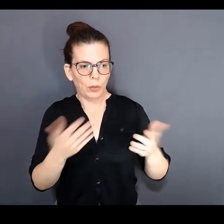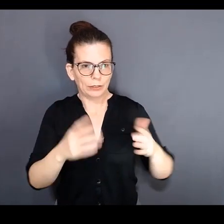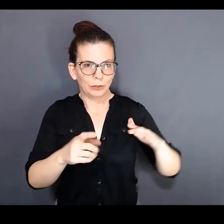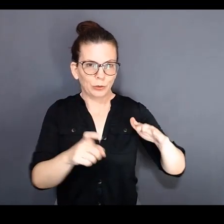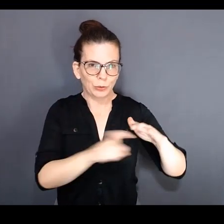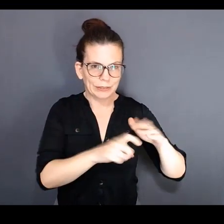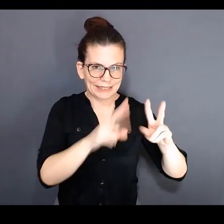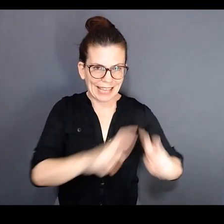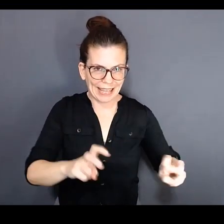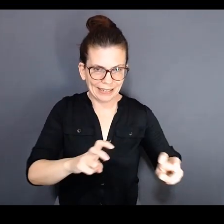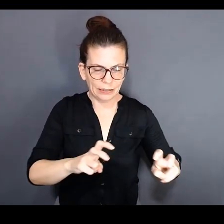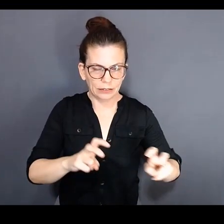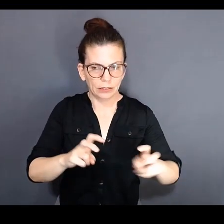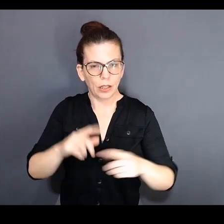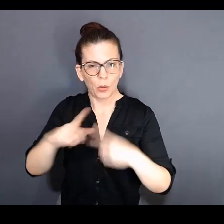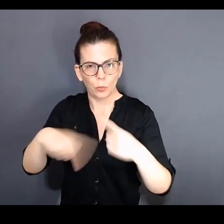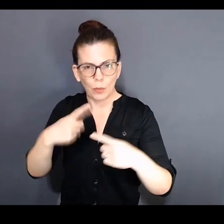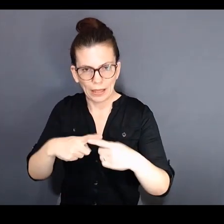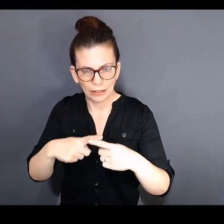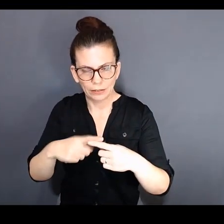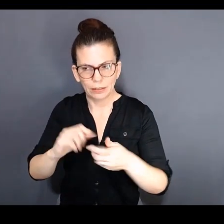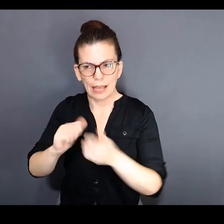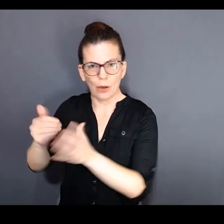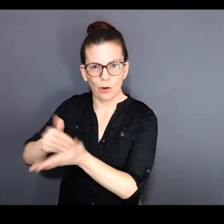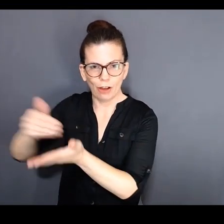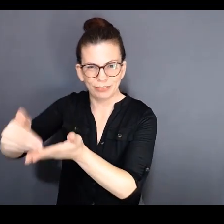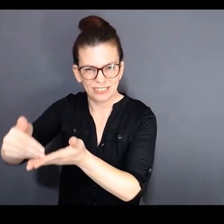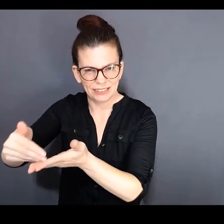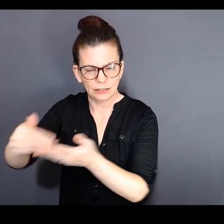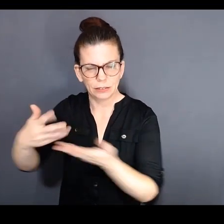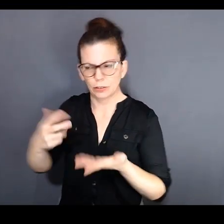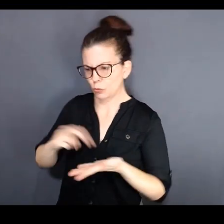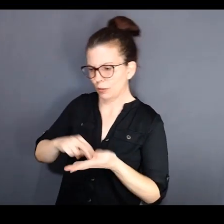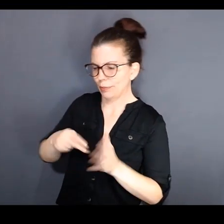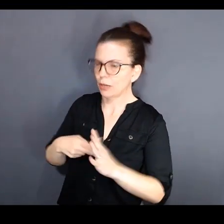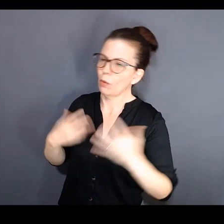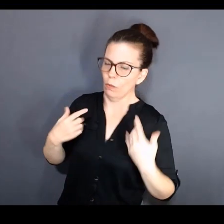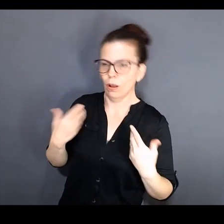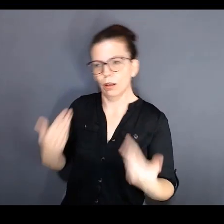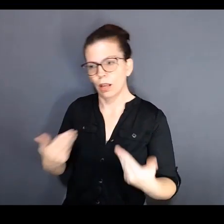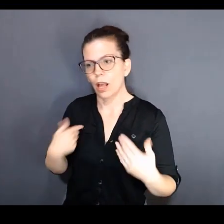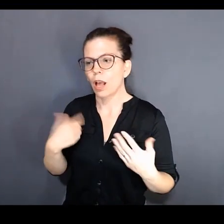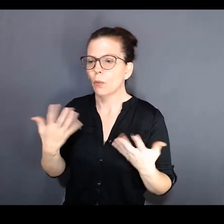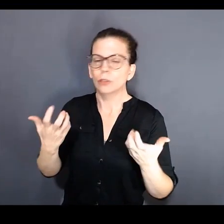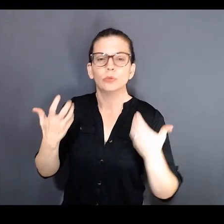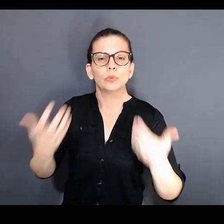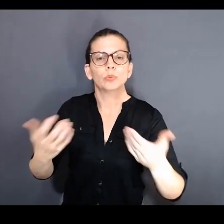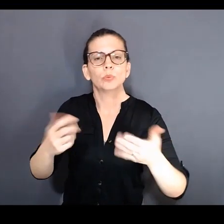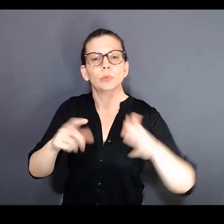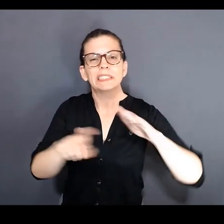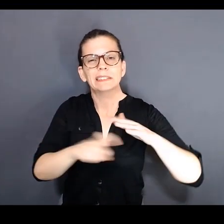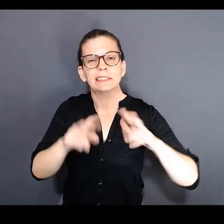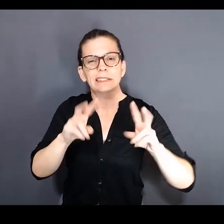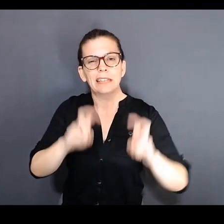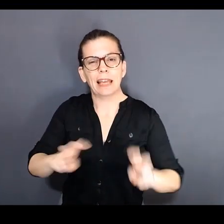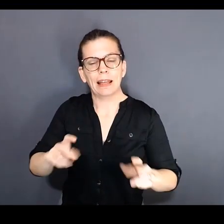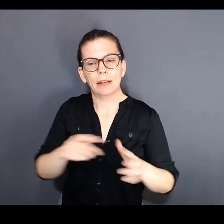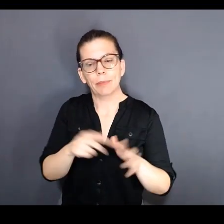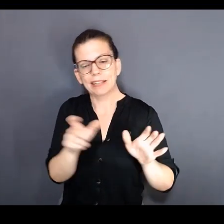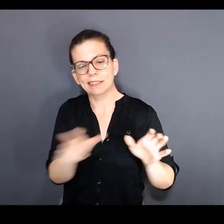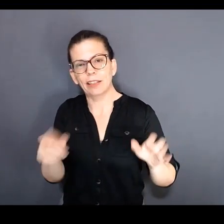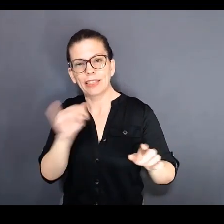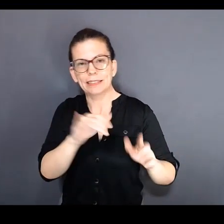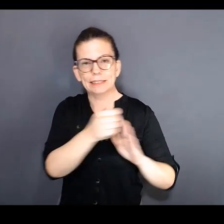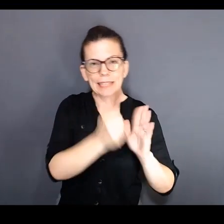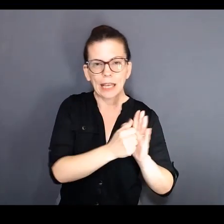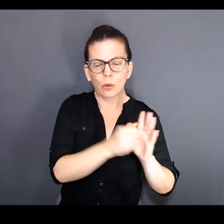when to scan, and how often to scan. Okay. So what I mean by that is they had to decide, I want to scan my